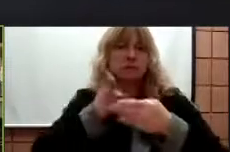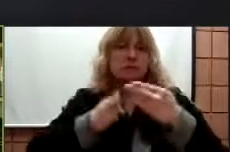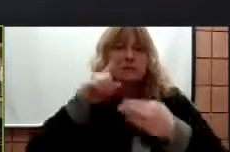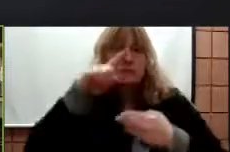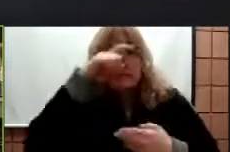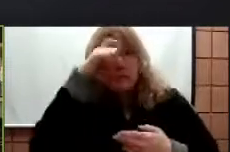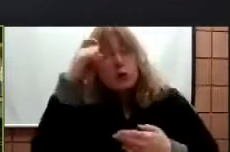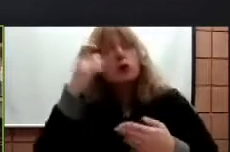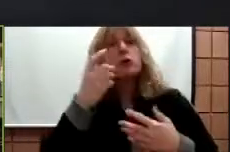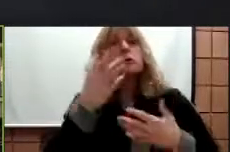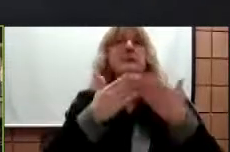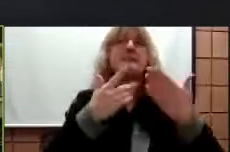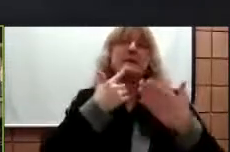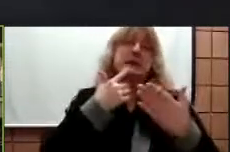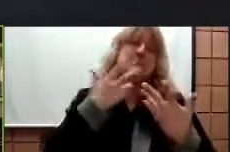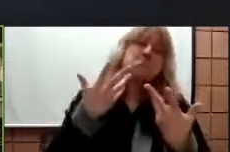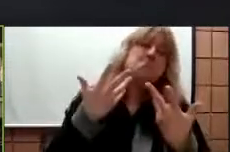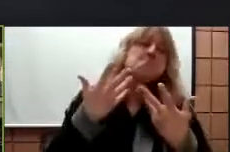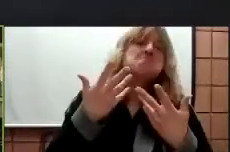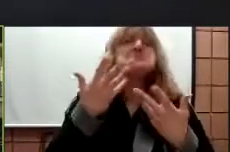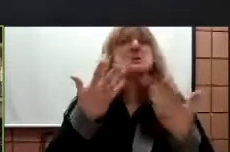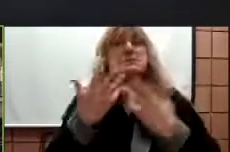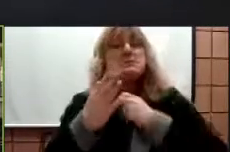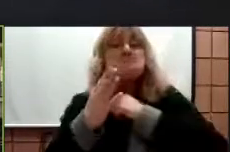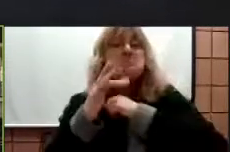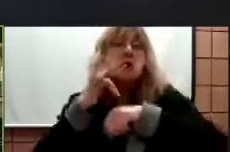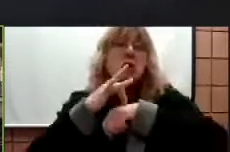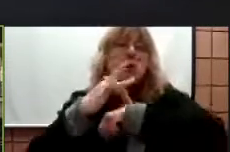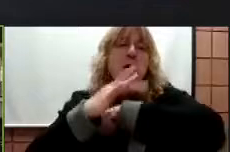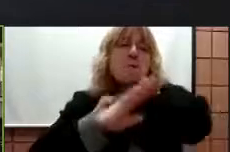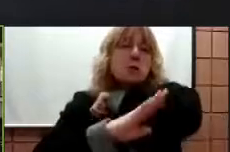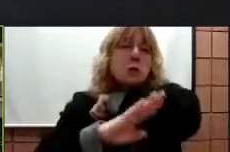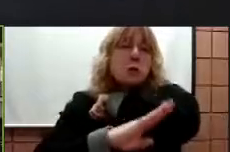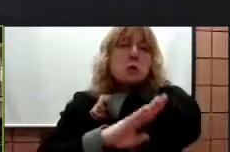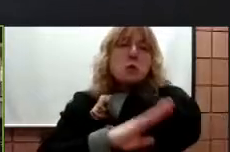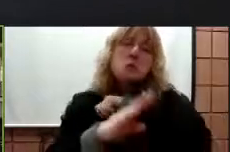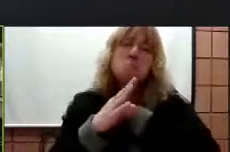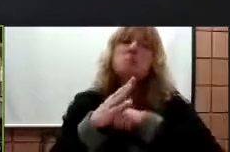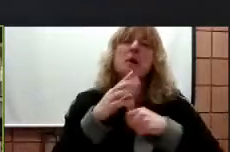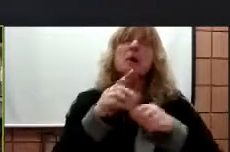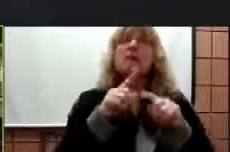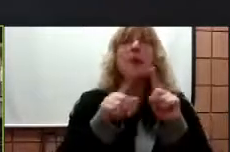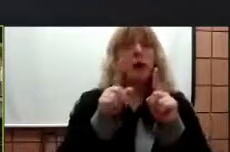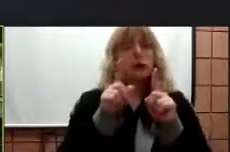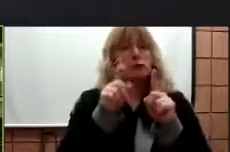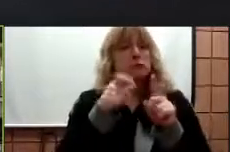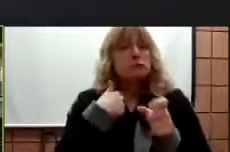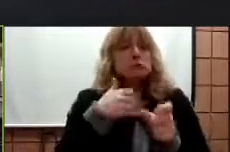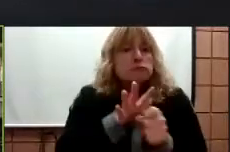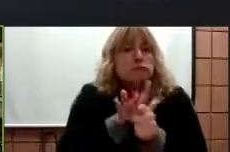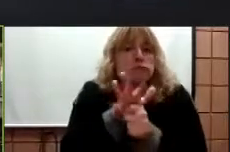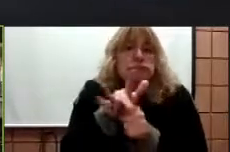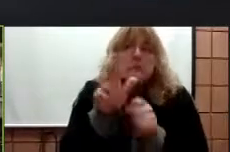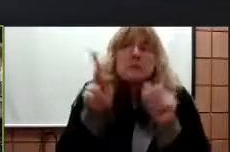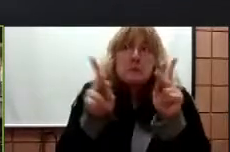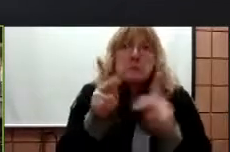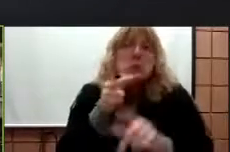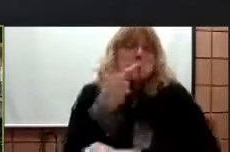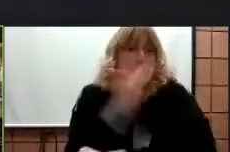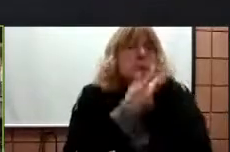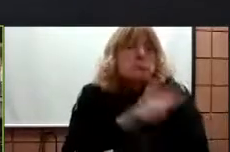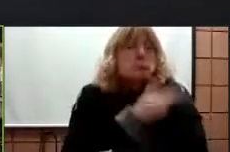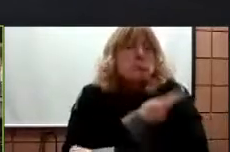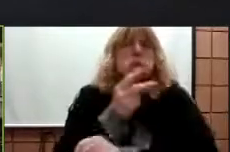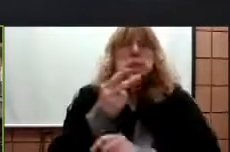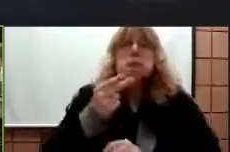fall, but you should expect that at some point there'll be enough people vaccinated that places can begin to open up more,